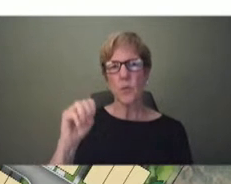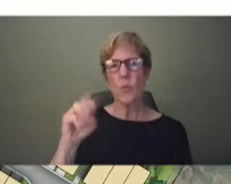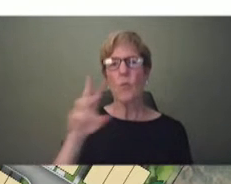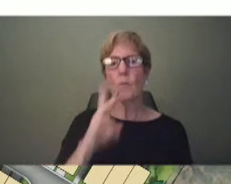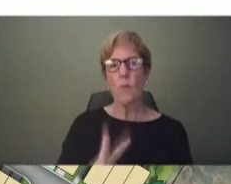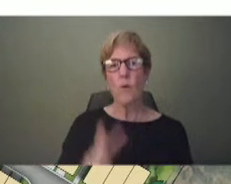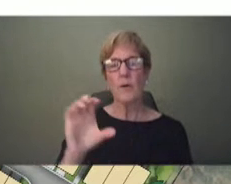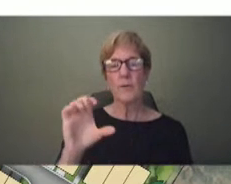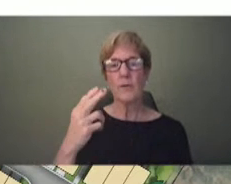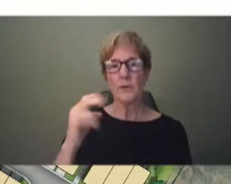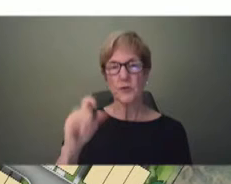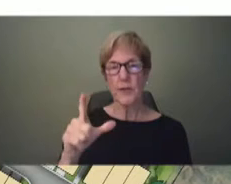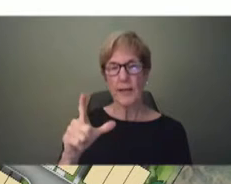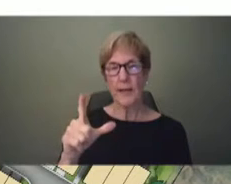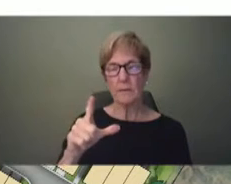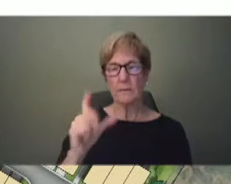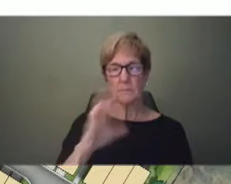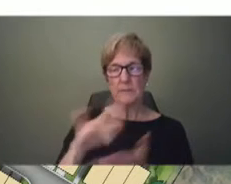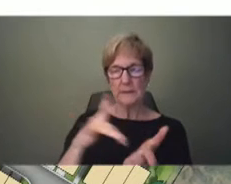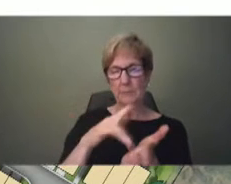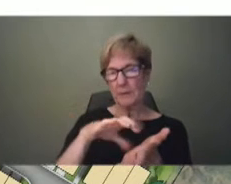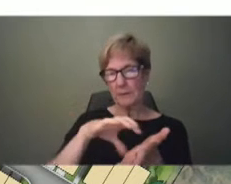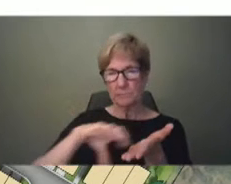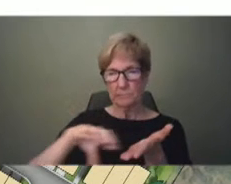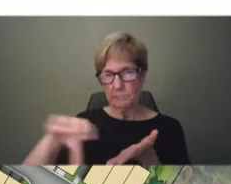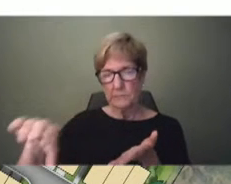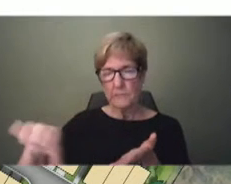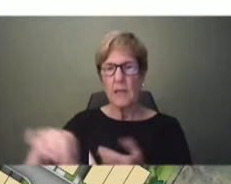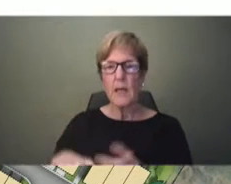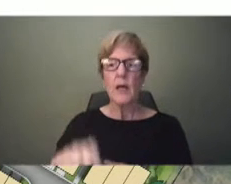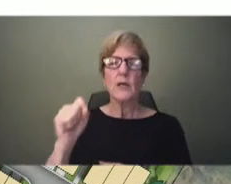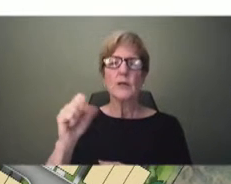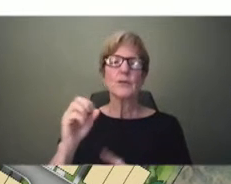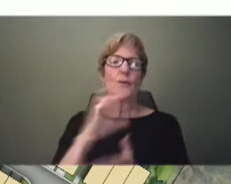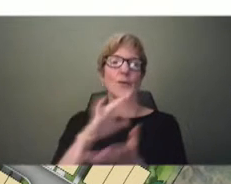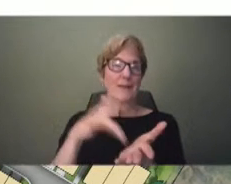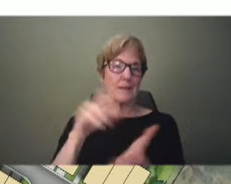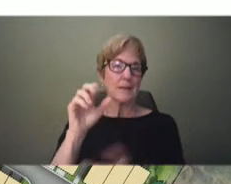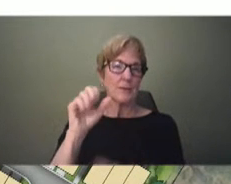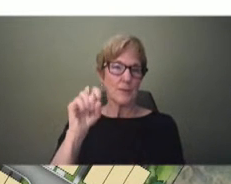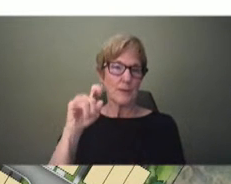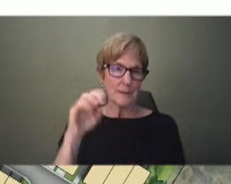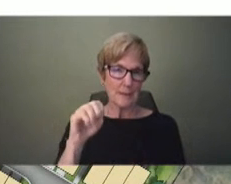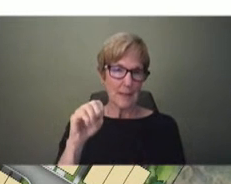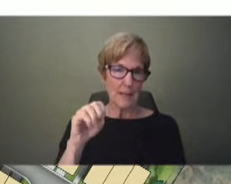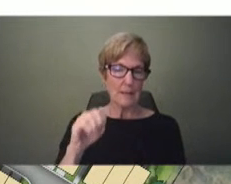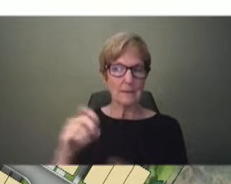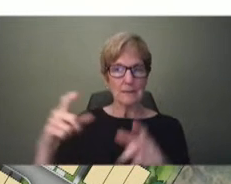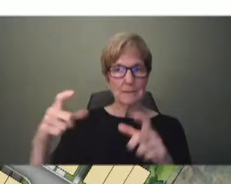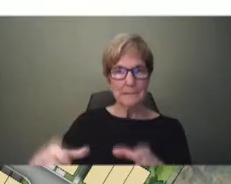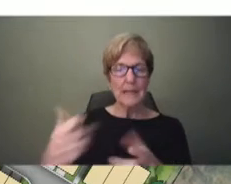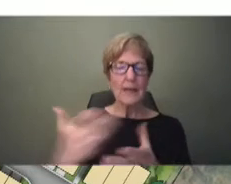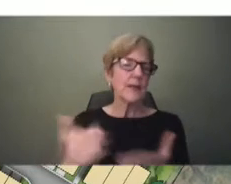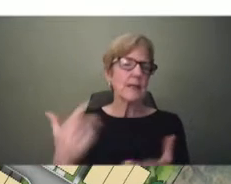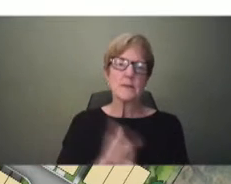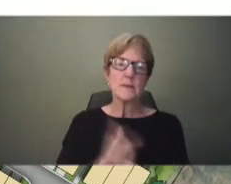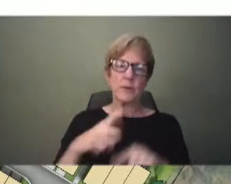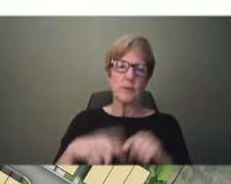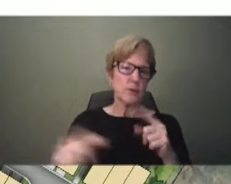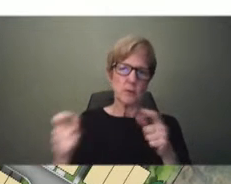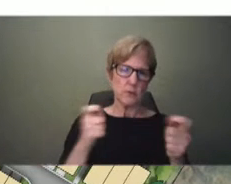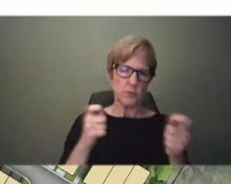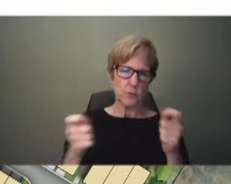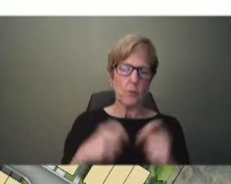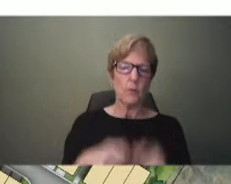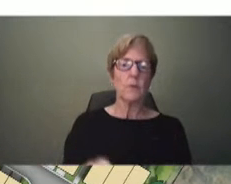so sort of the the juicy center of the site was taken up by things that we couldn't control and so